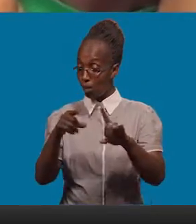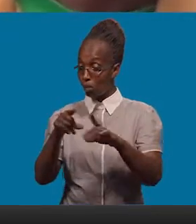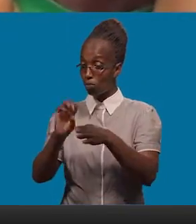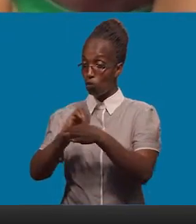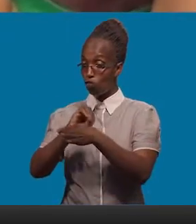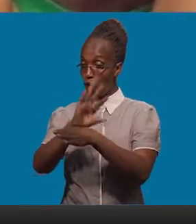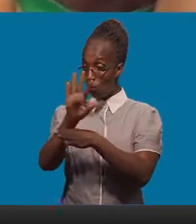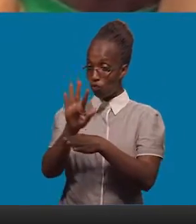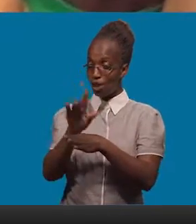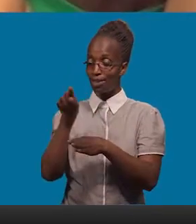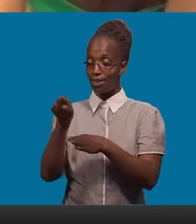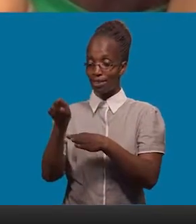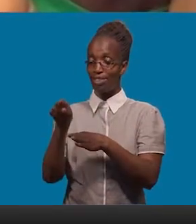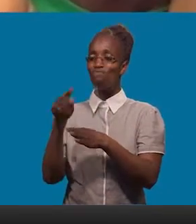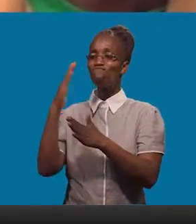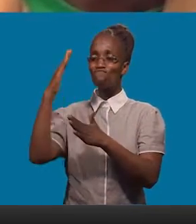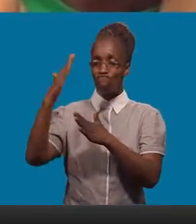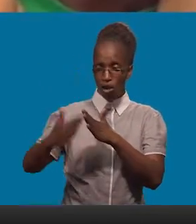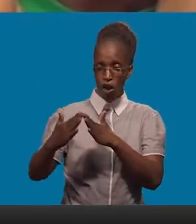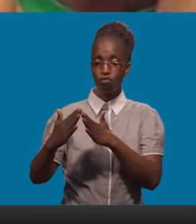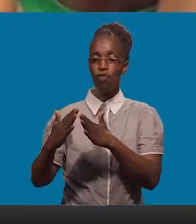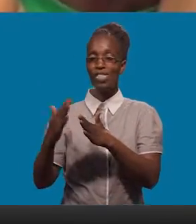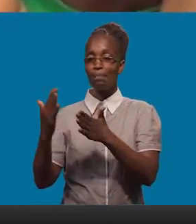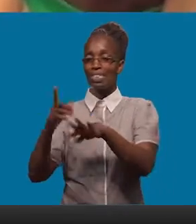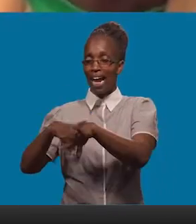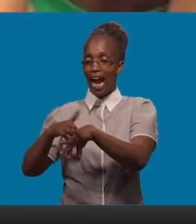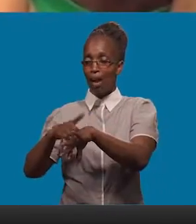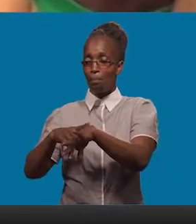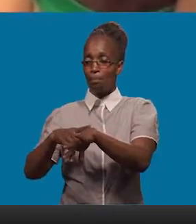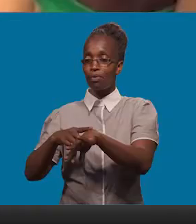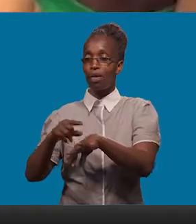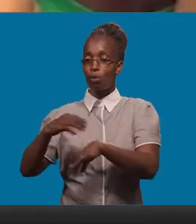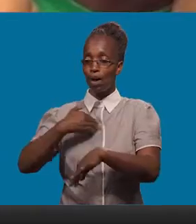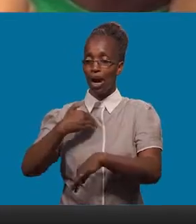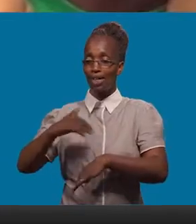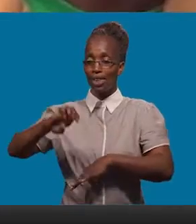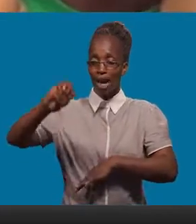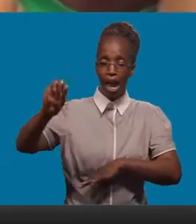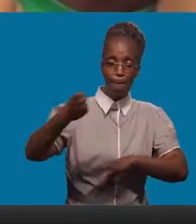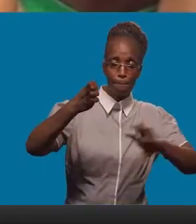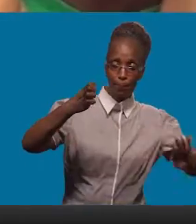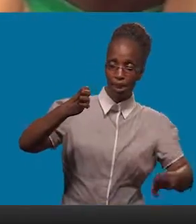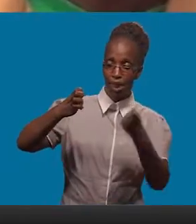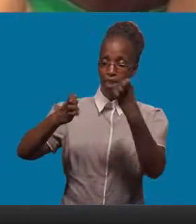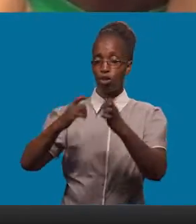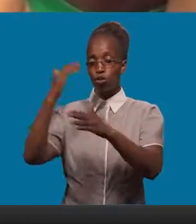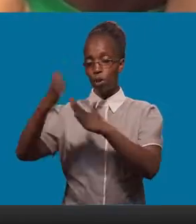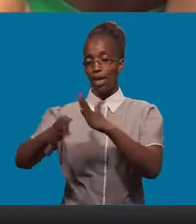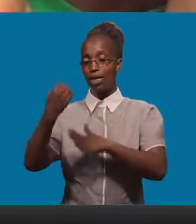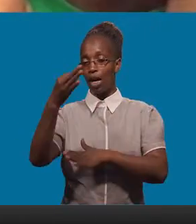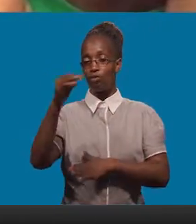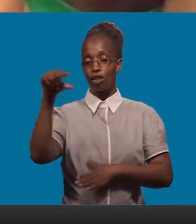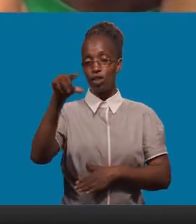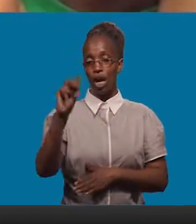activities were stopped for a while, and a re-emergence of art to NFGM here today is a